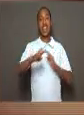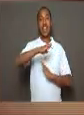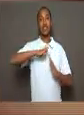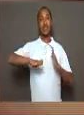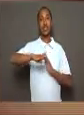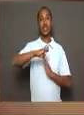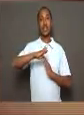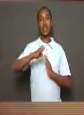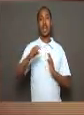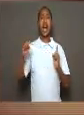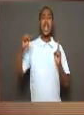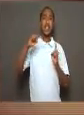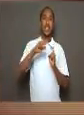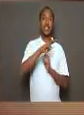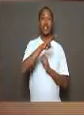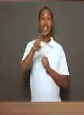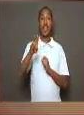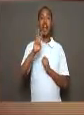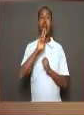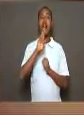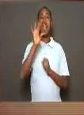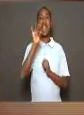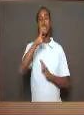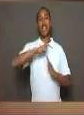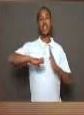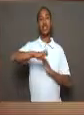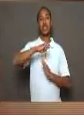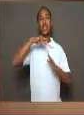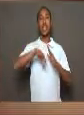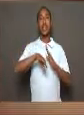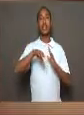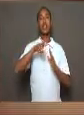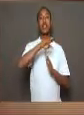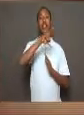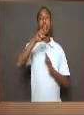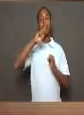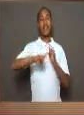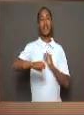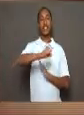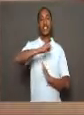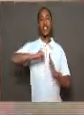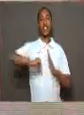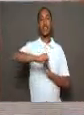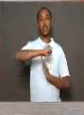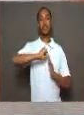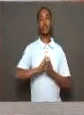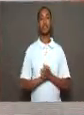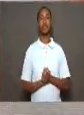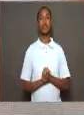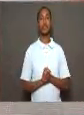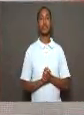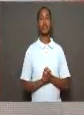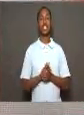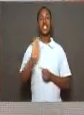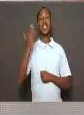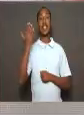electrons until there are 8 electrons in their valence shell. The